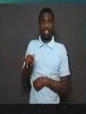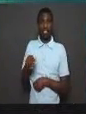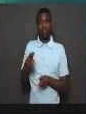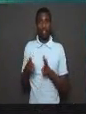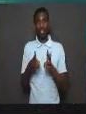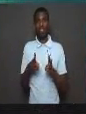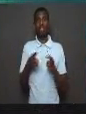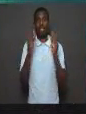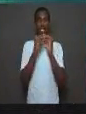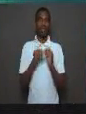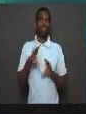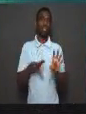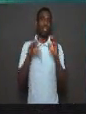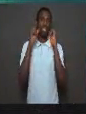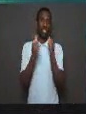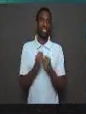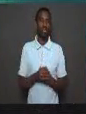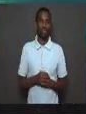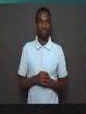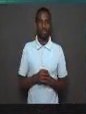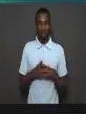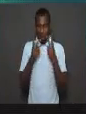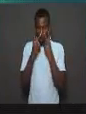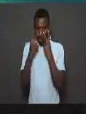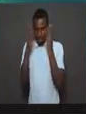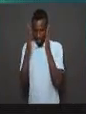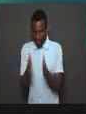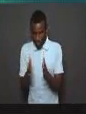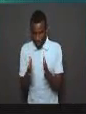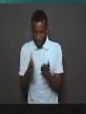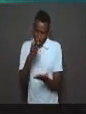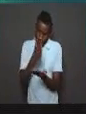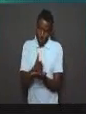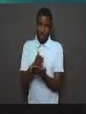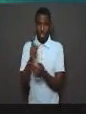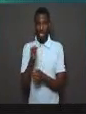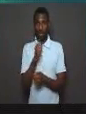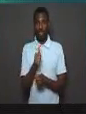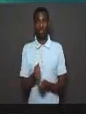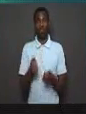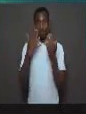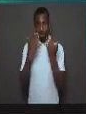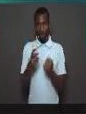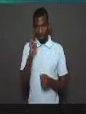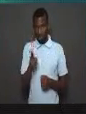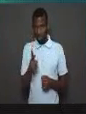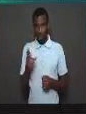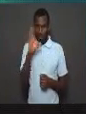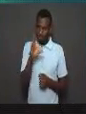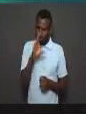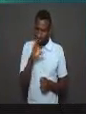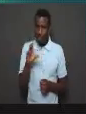If the observer is not stationary, then to find the velocity of